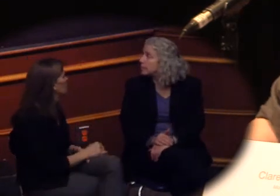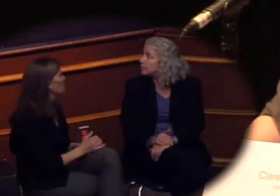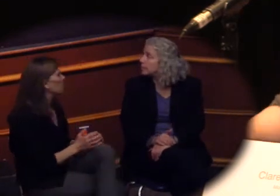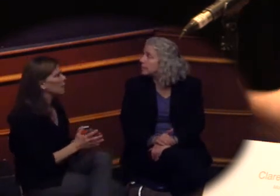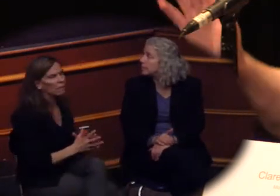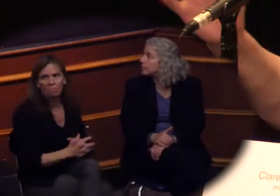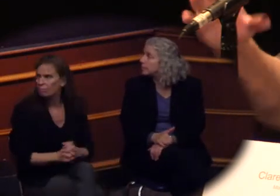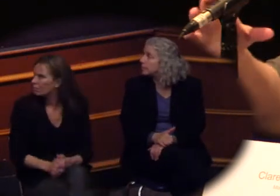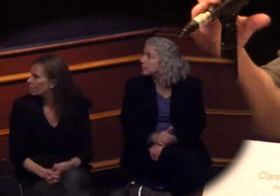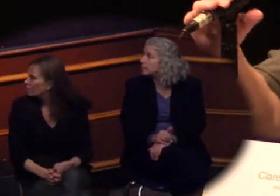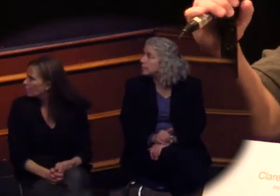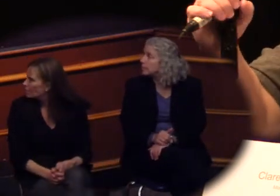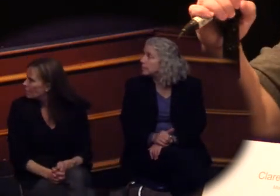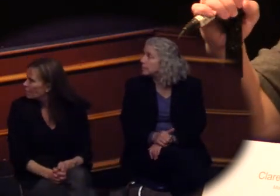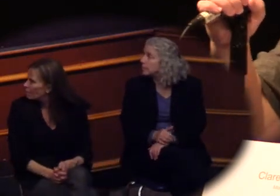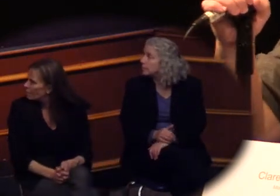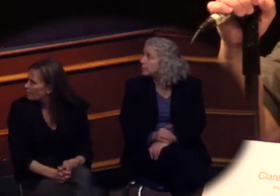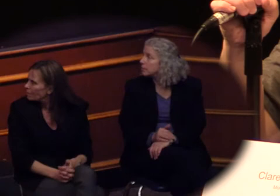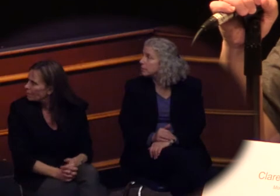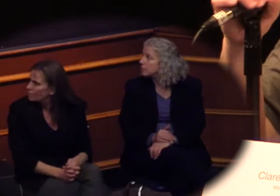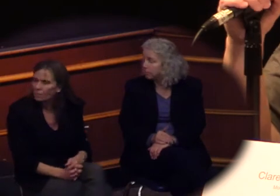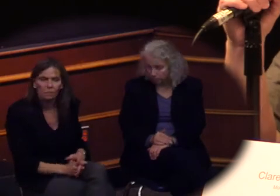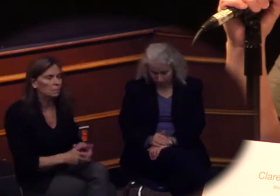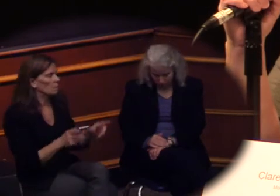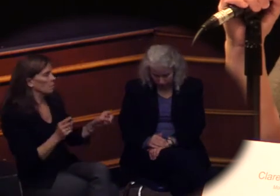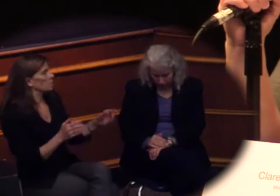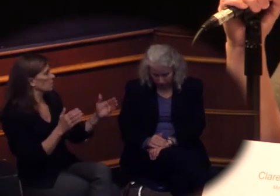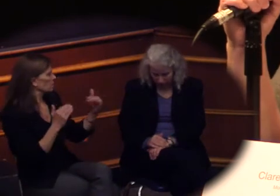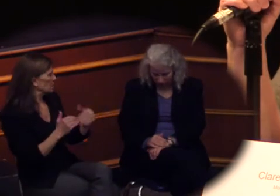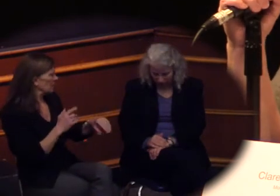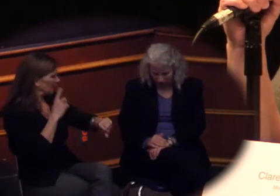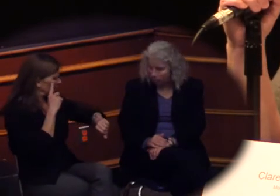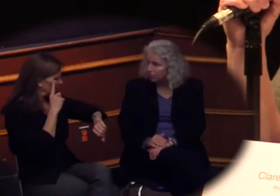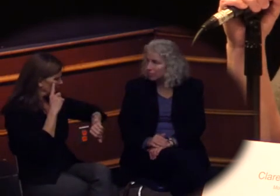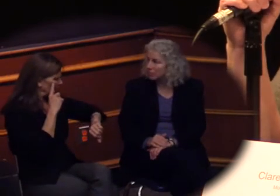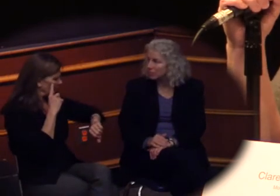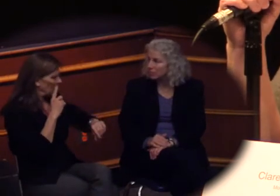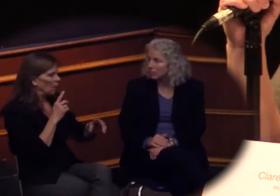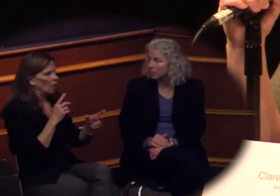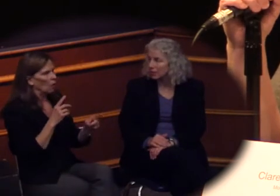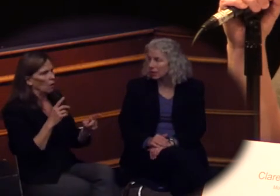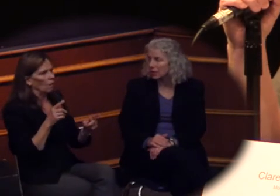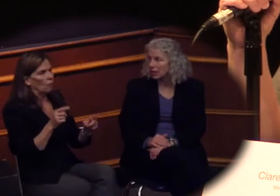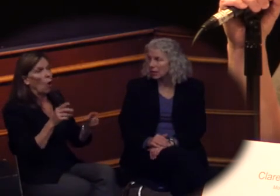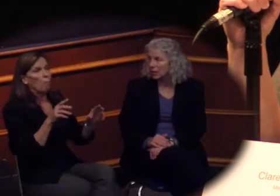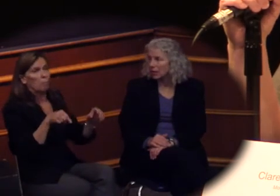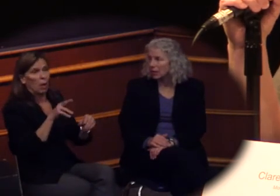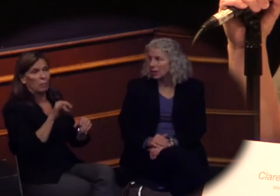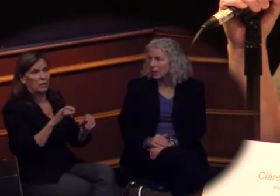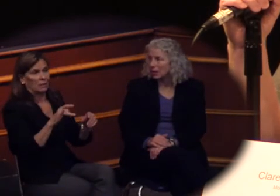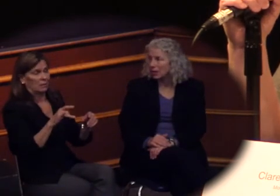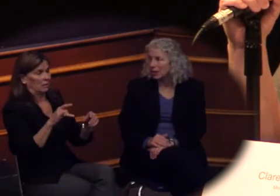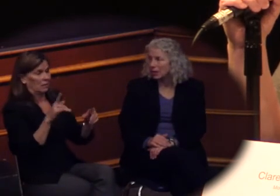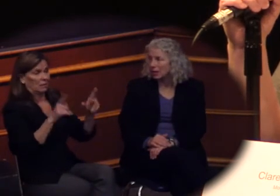So our panelists have asked all their questions. I just want to let you know that we got, I think, 38 questions from the public. Not all of them,